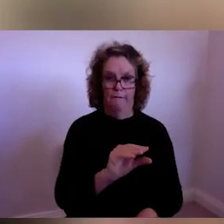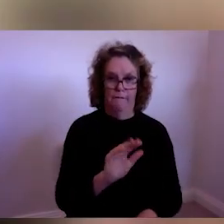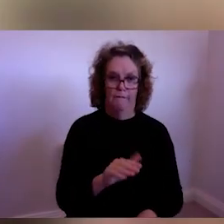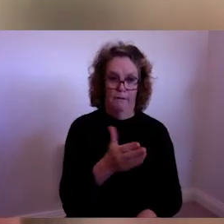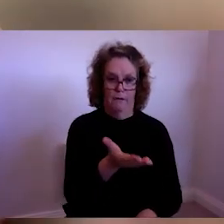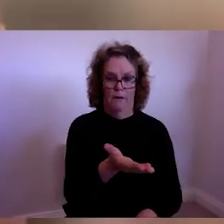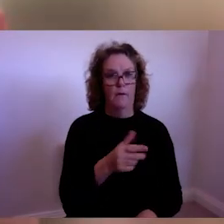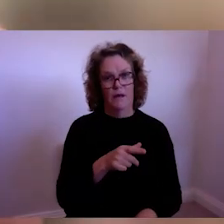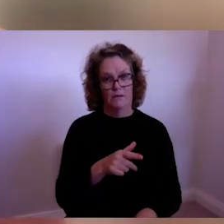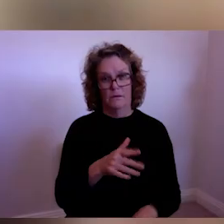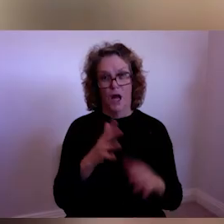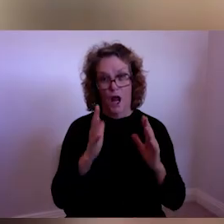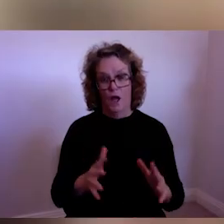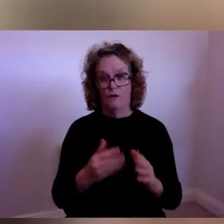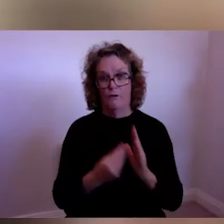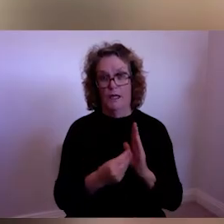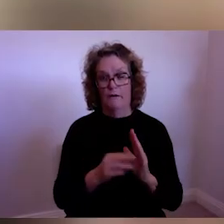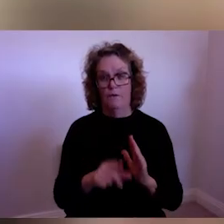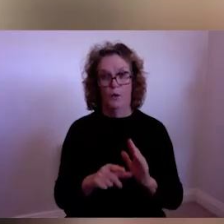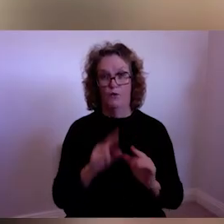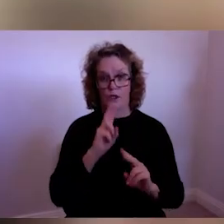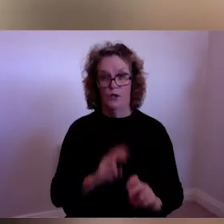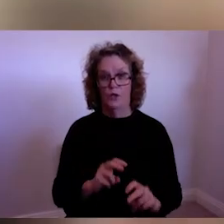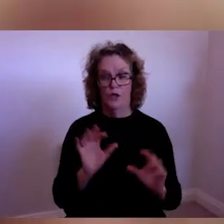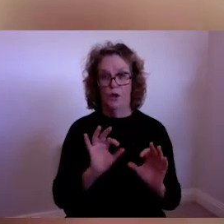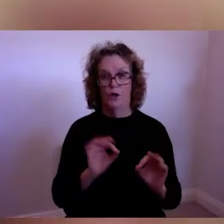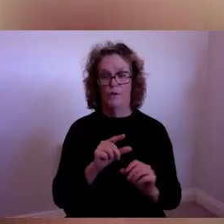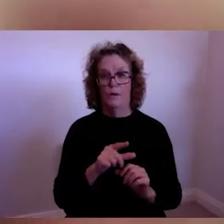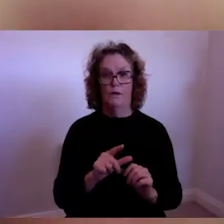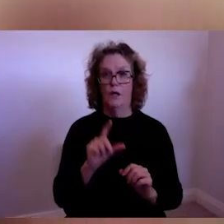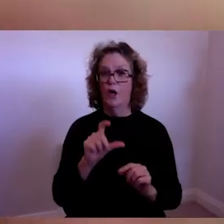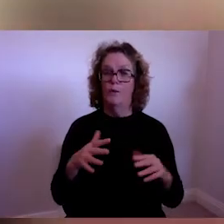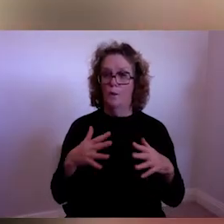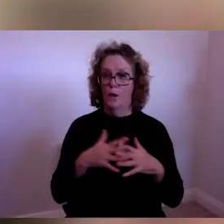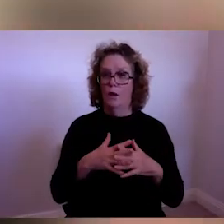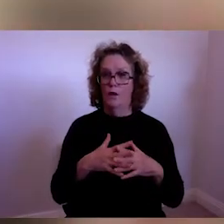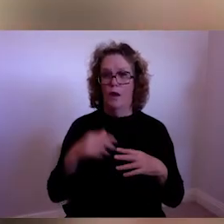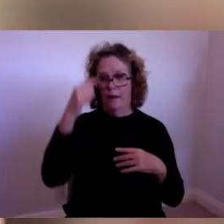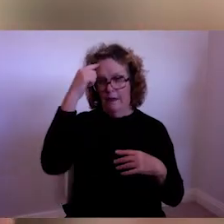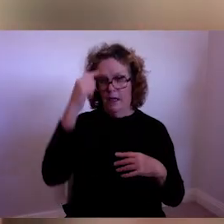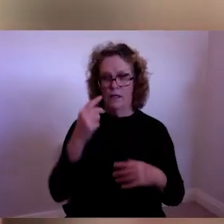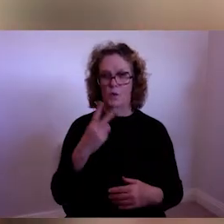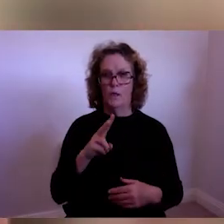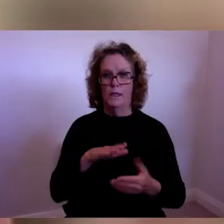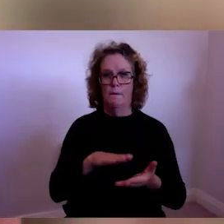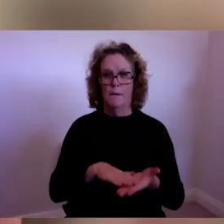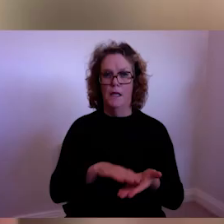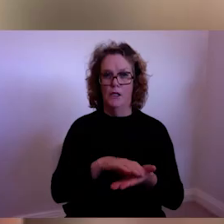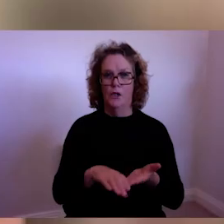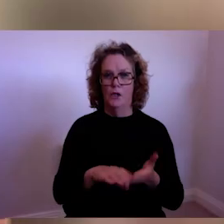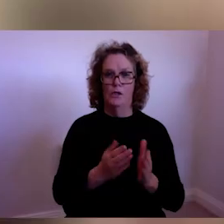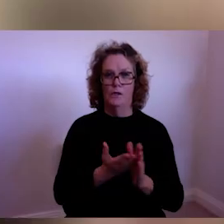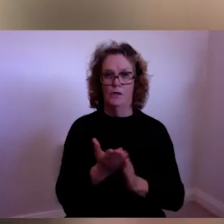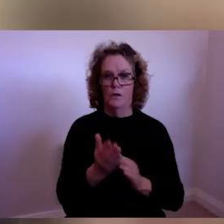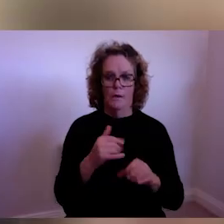for research. To its credit, the Commonwealth has put, I think, $20 million through the Medical Research